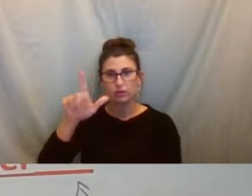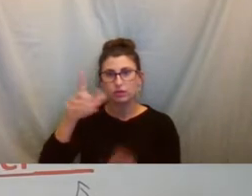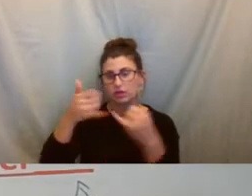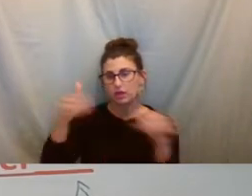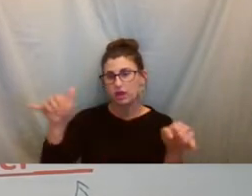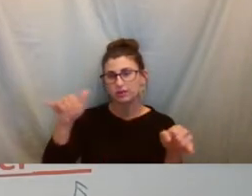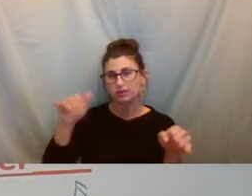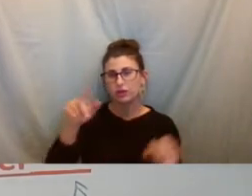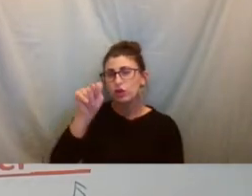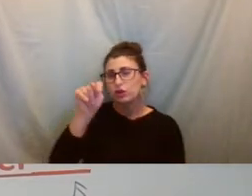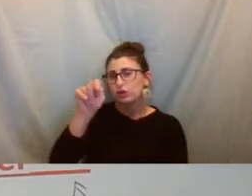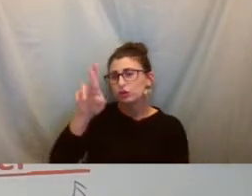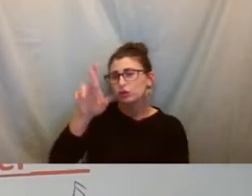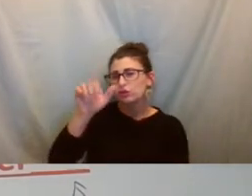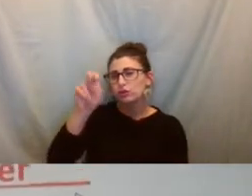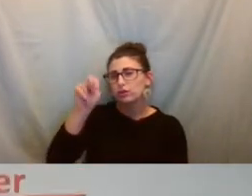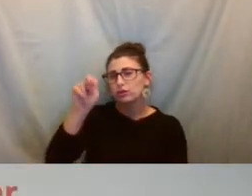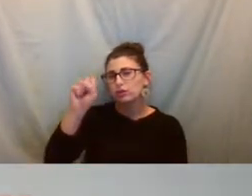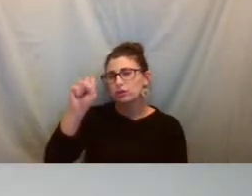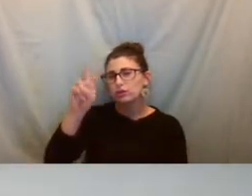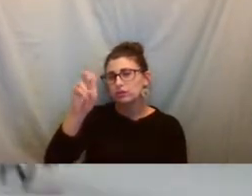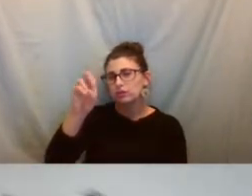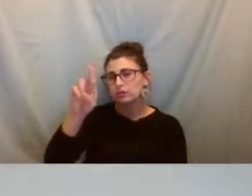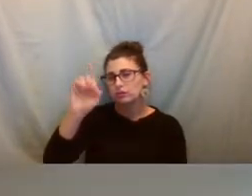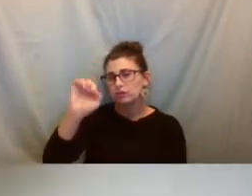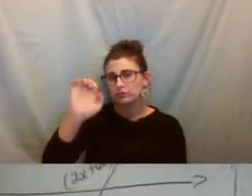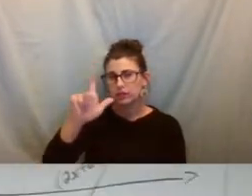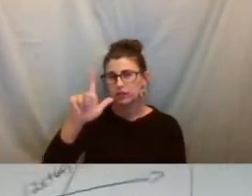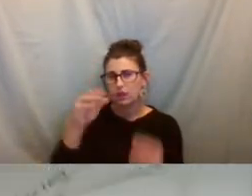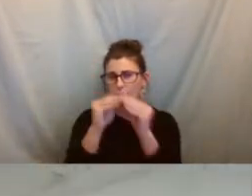through a set of parallel lines.